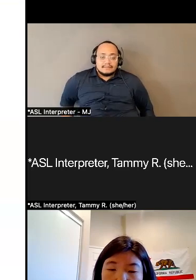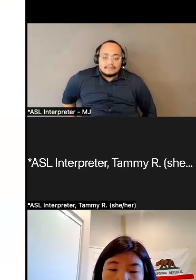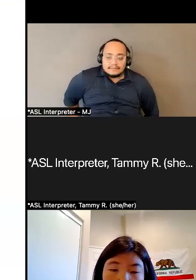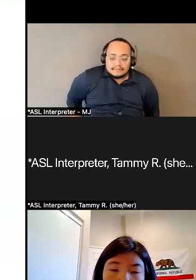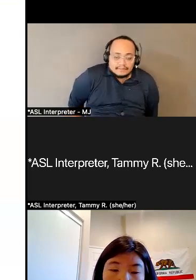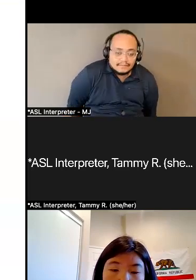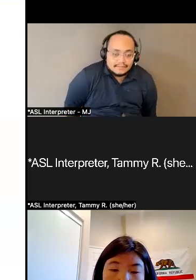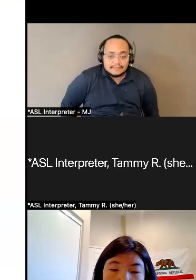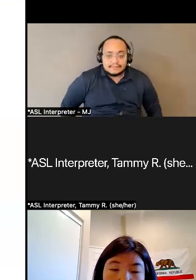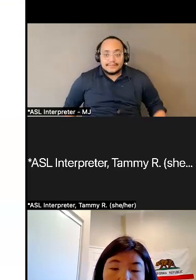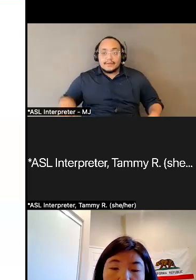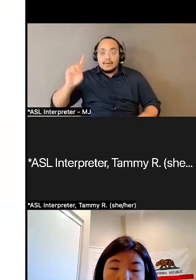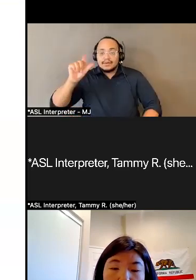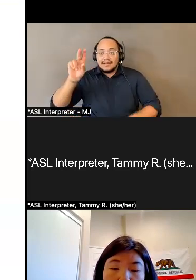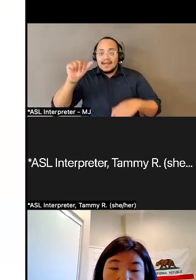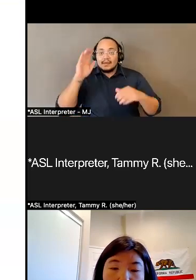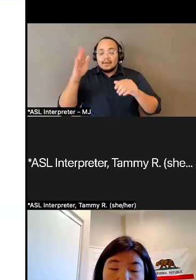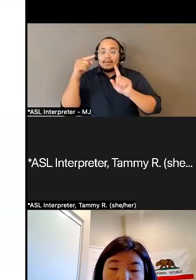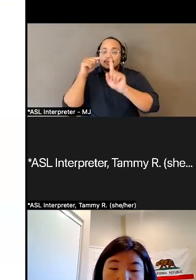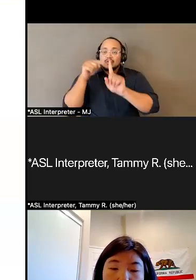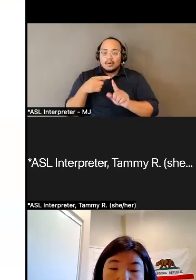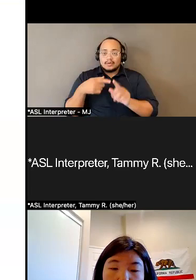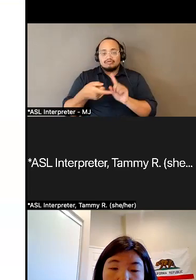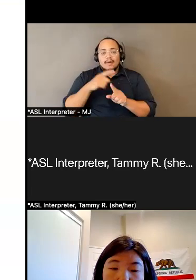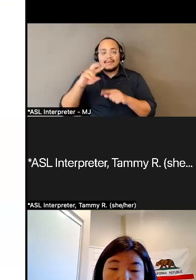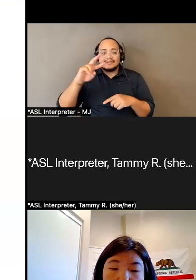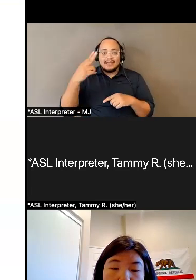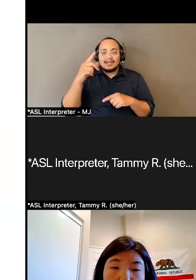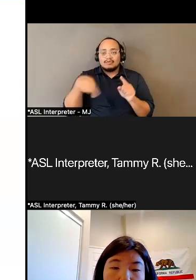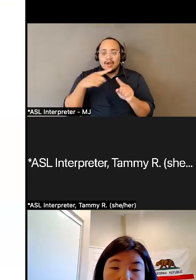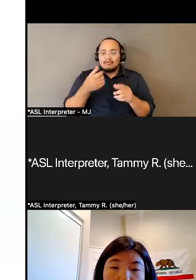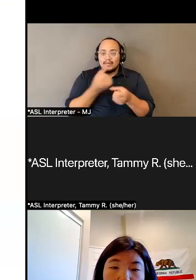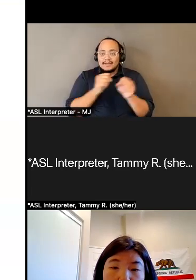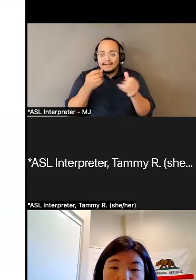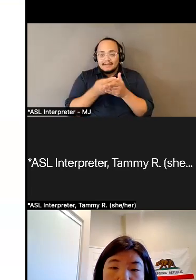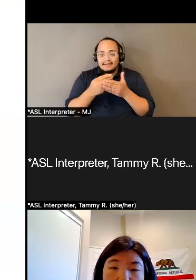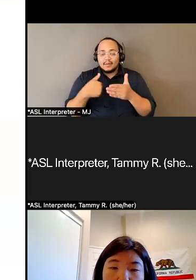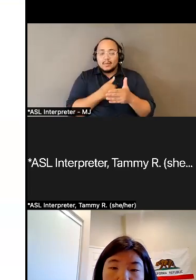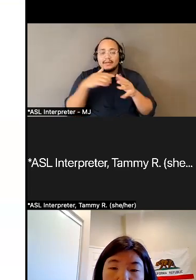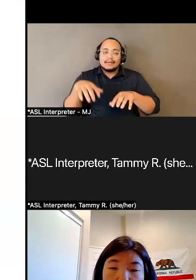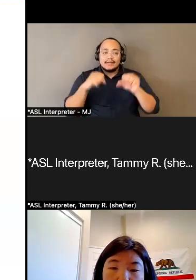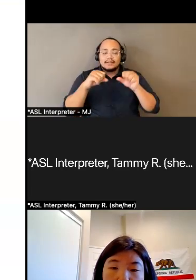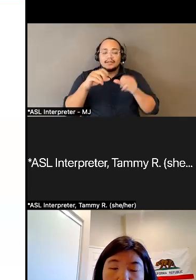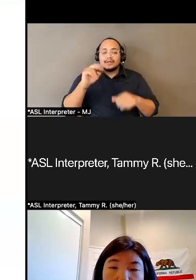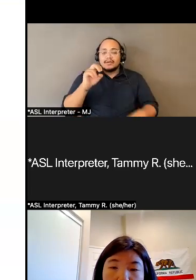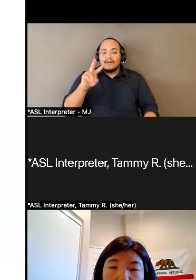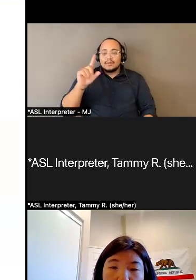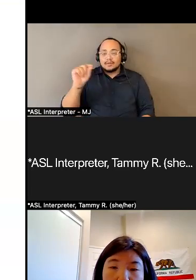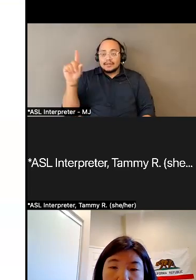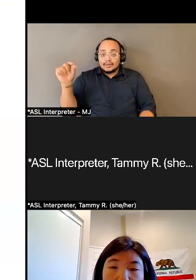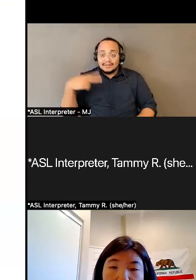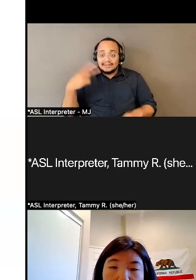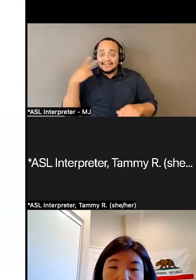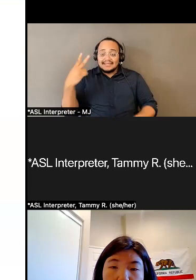from the second round of our safety fund, which we conducted in November of 2020. And as you can see on this slide, we